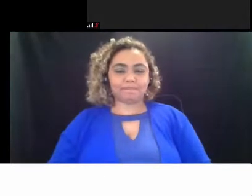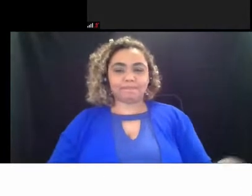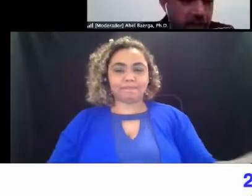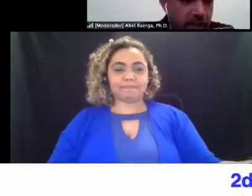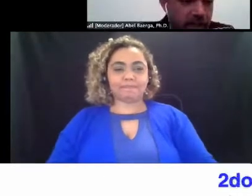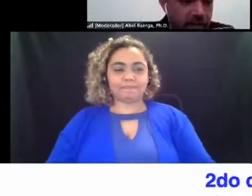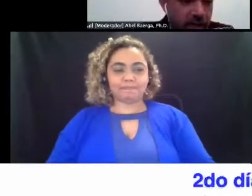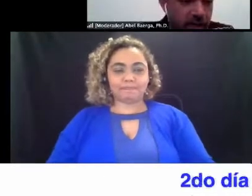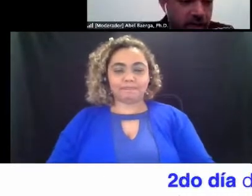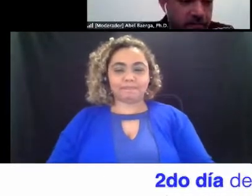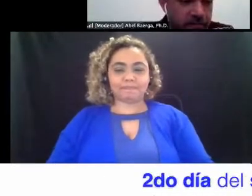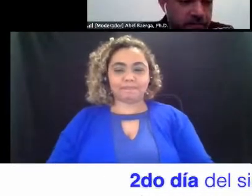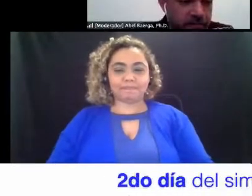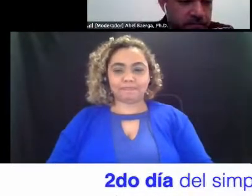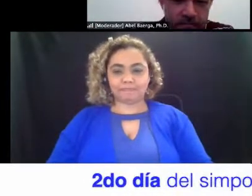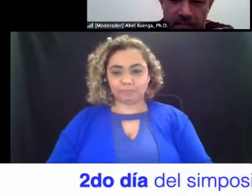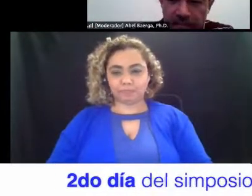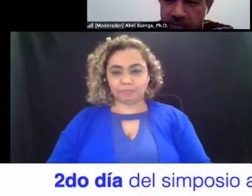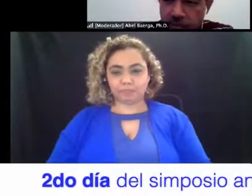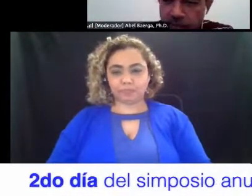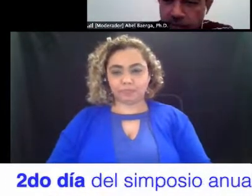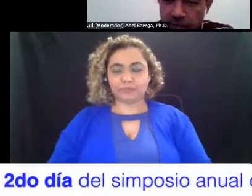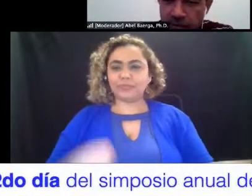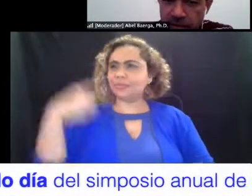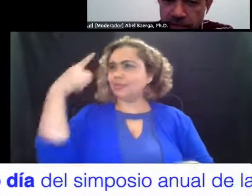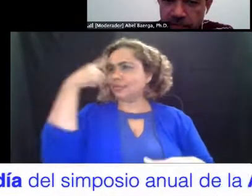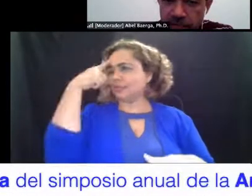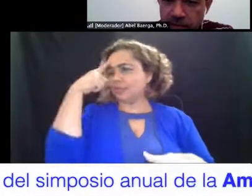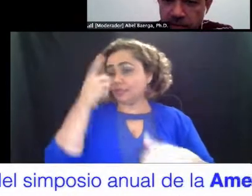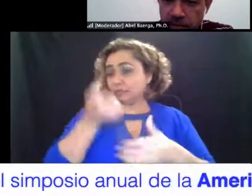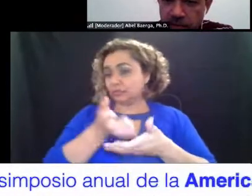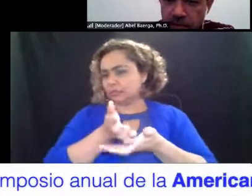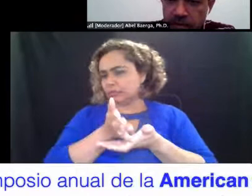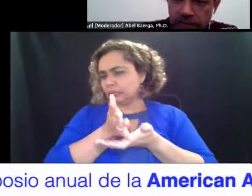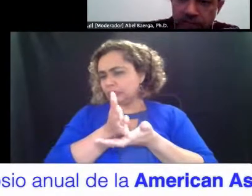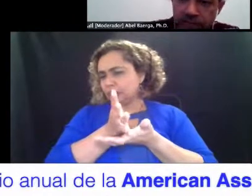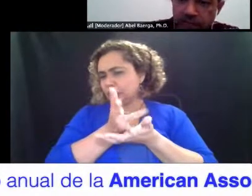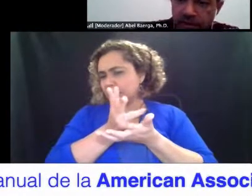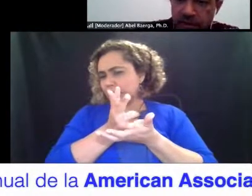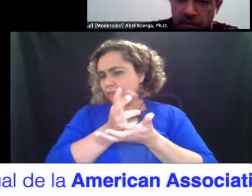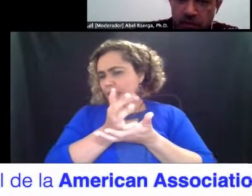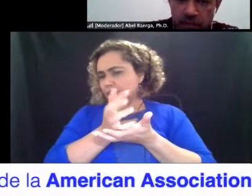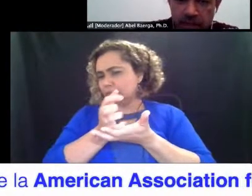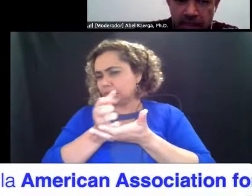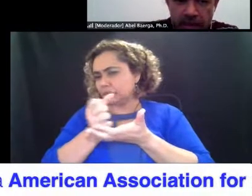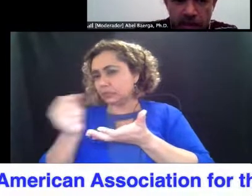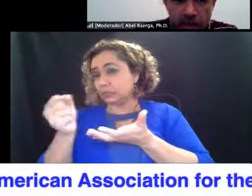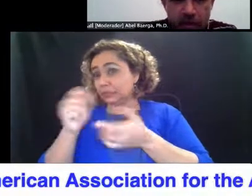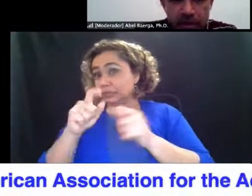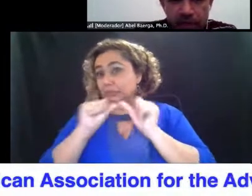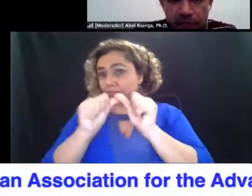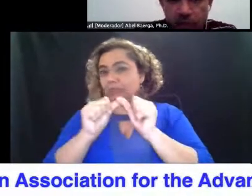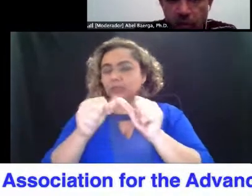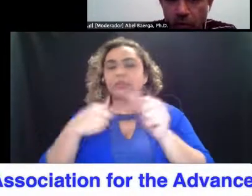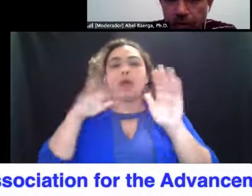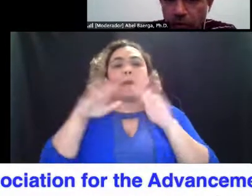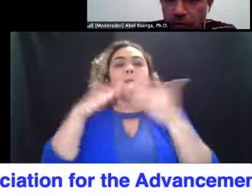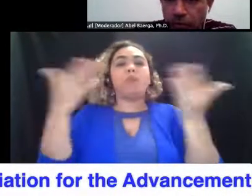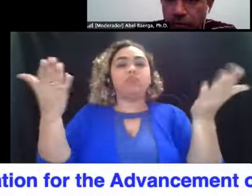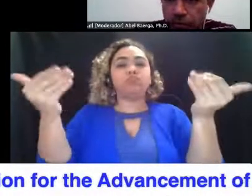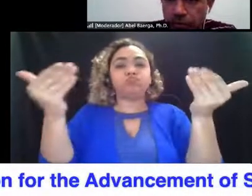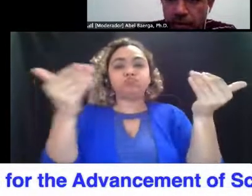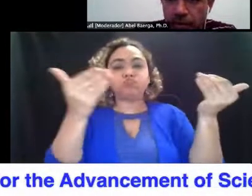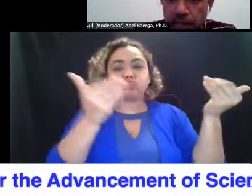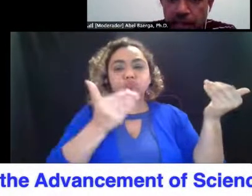Okay, well, I think we're running fairly low on time. I'm gonna open the floor